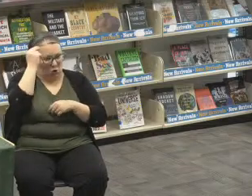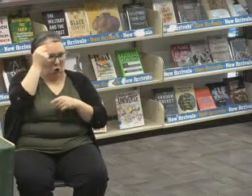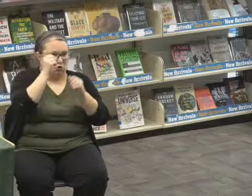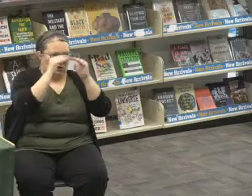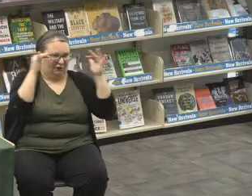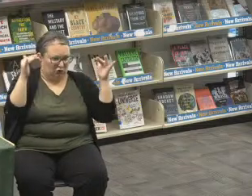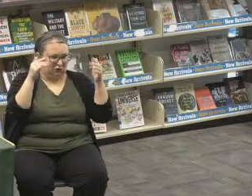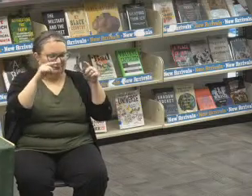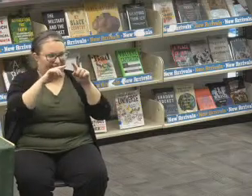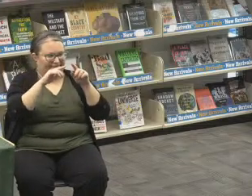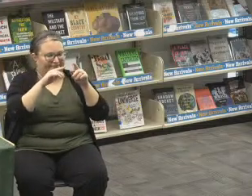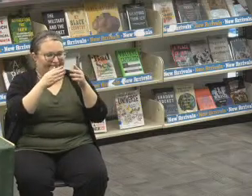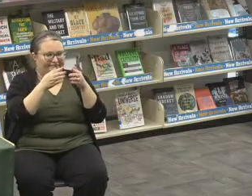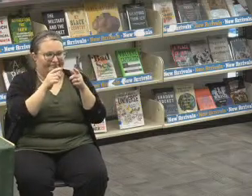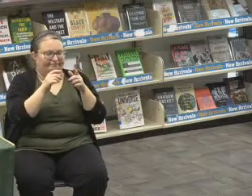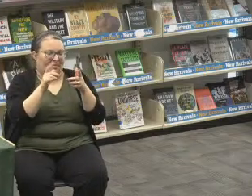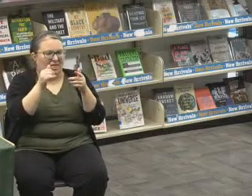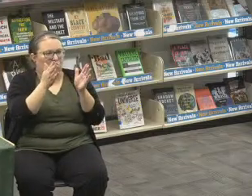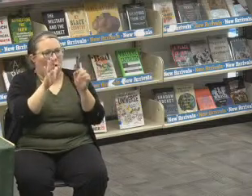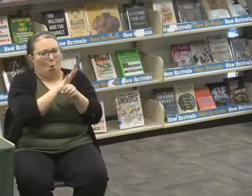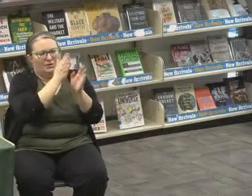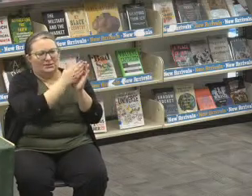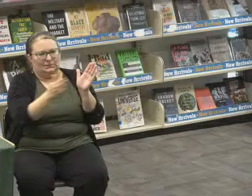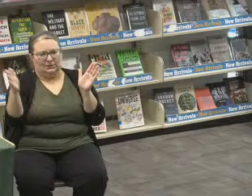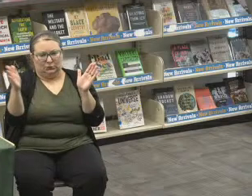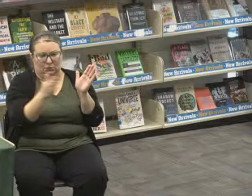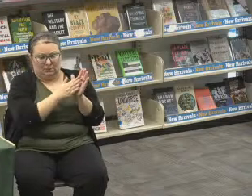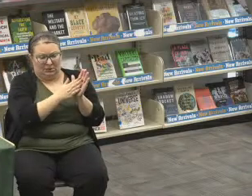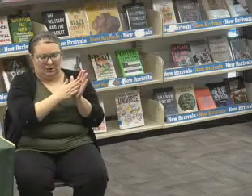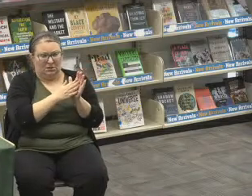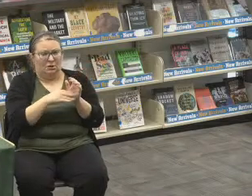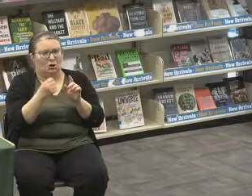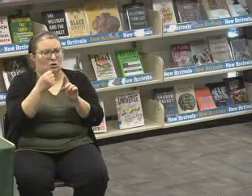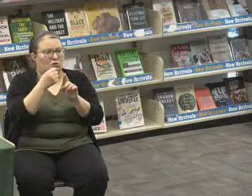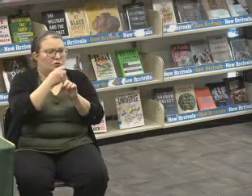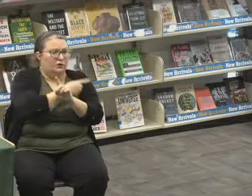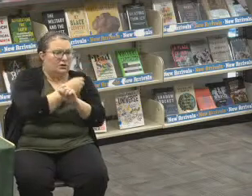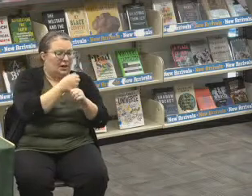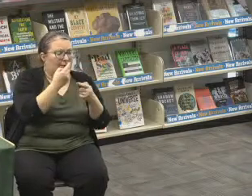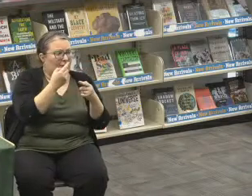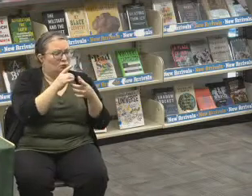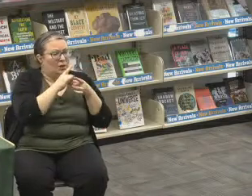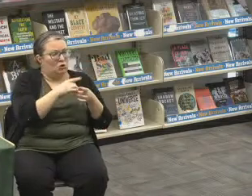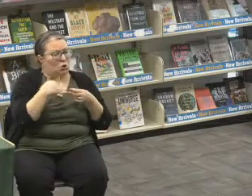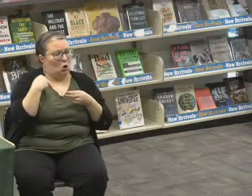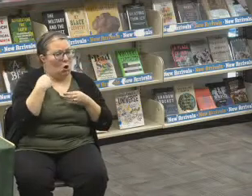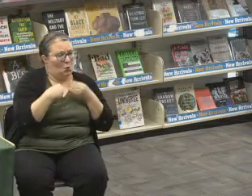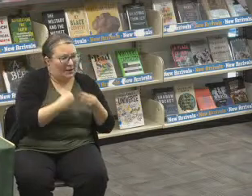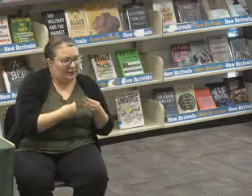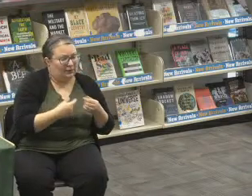kind of is the whole spectrum there. Divergence can happen because of heredity,